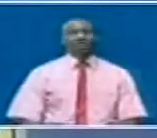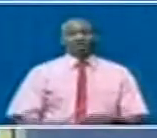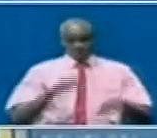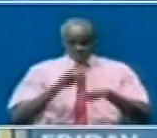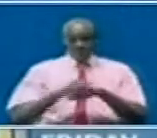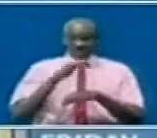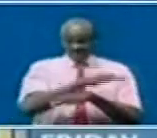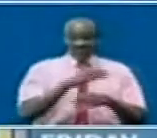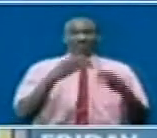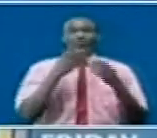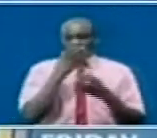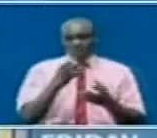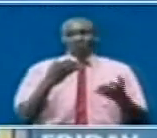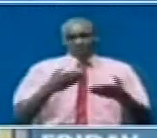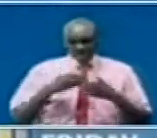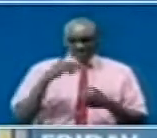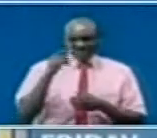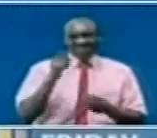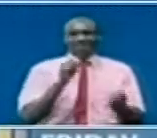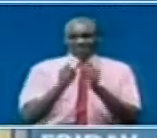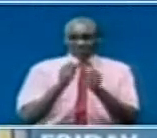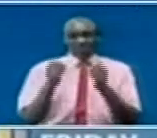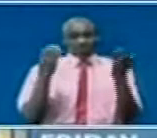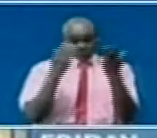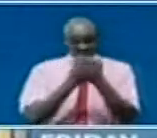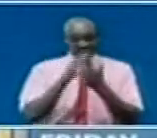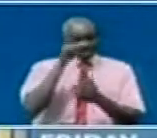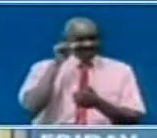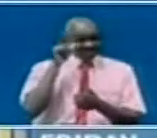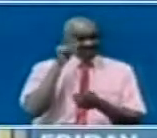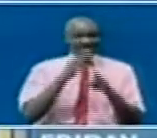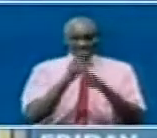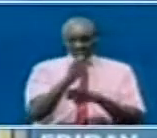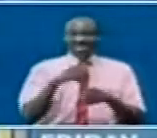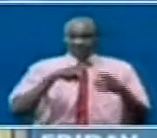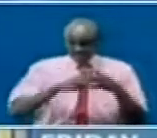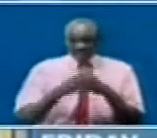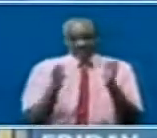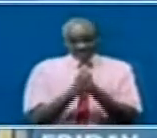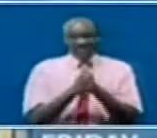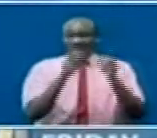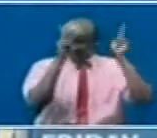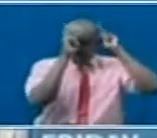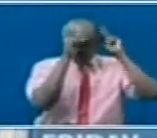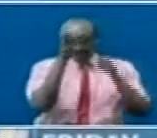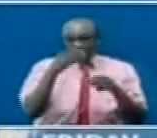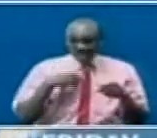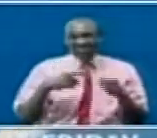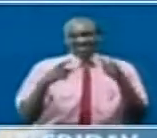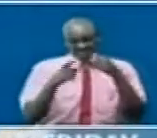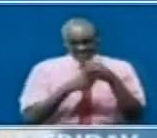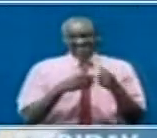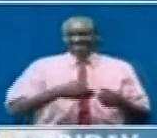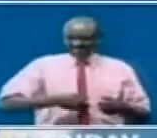A very good evening and a warm welcome to KTN Sports. Tonight, I'm Lane Washira, and the bulletin kicks off in Kakamega, where after a six-year drought,